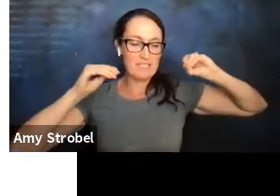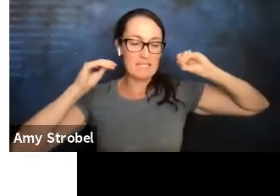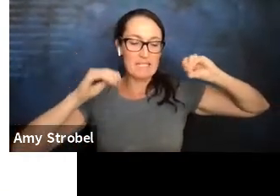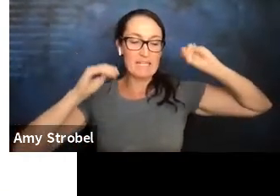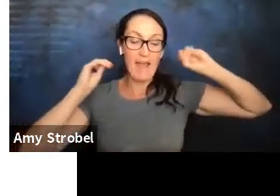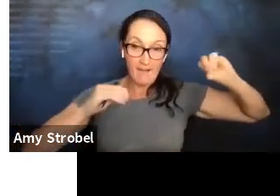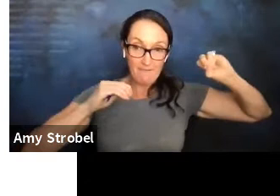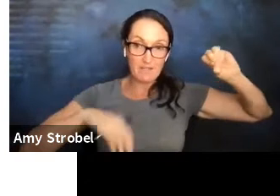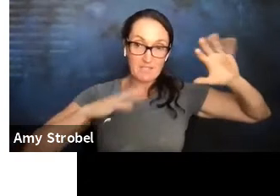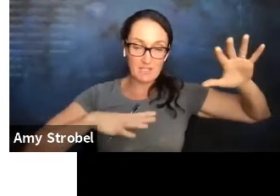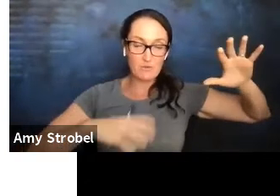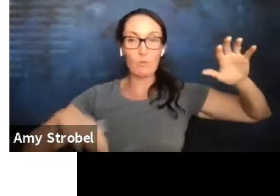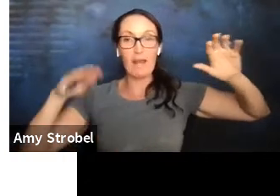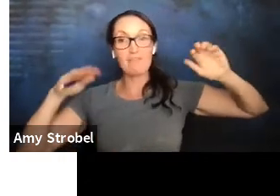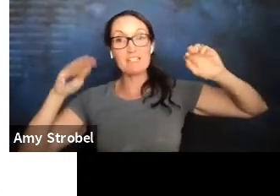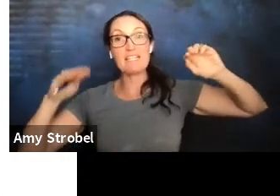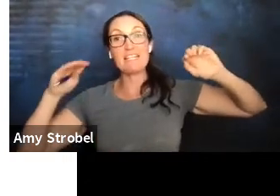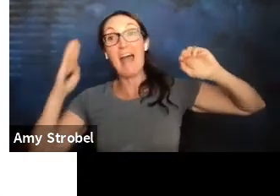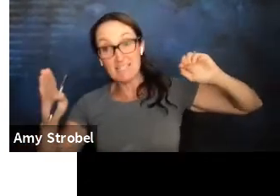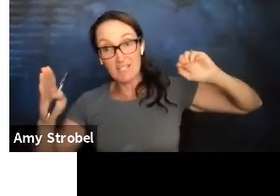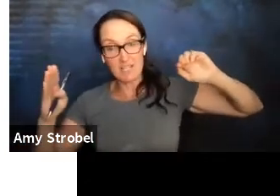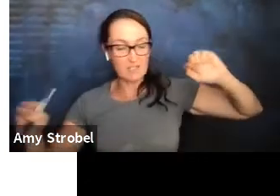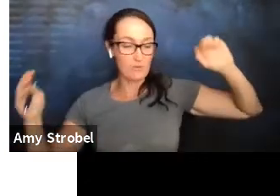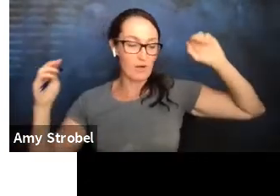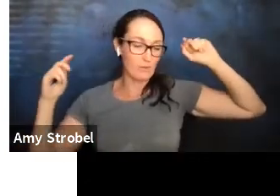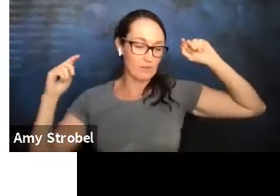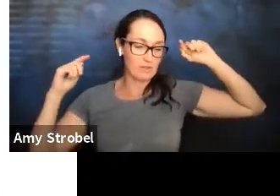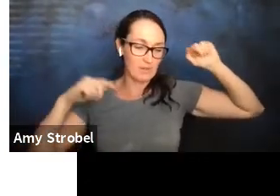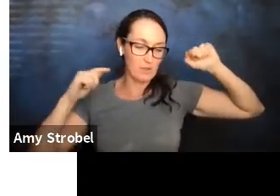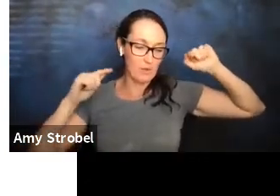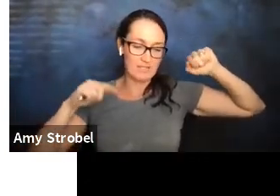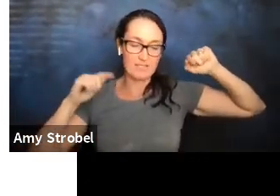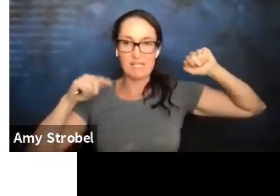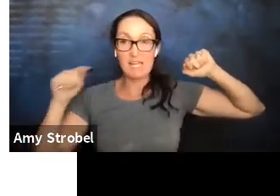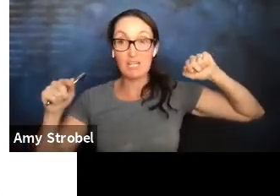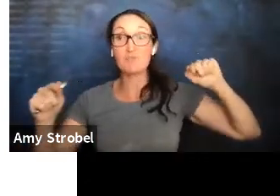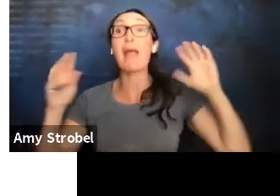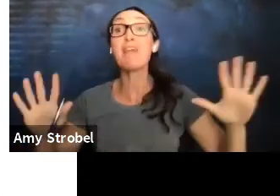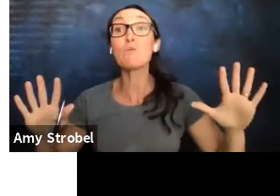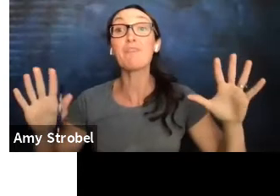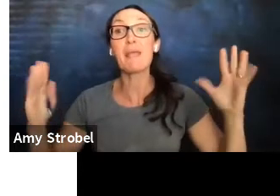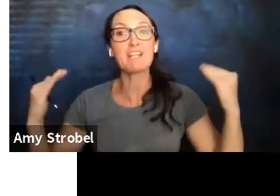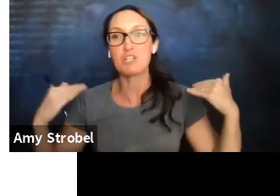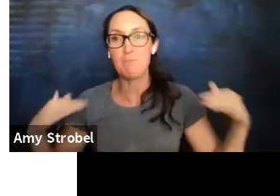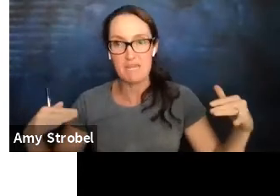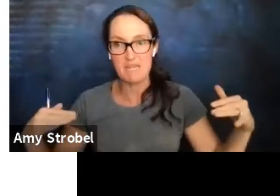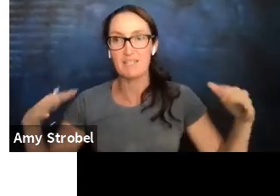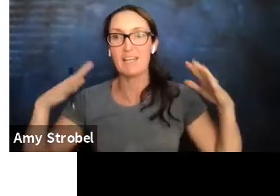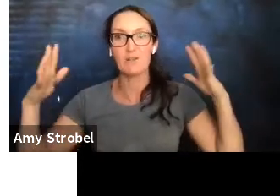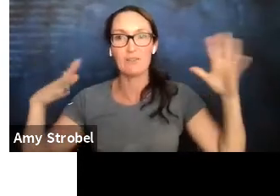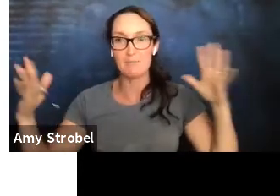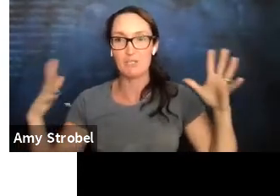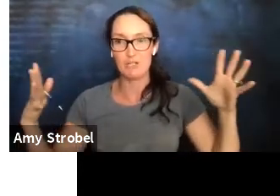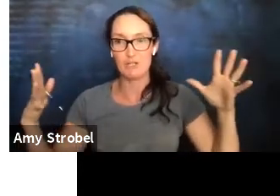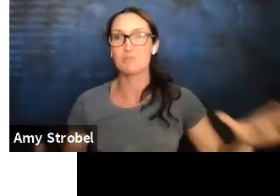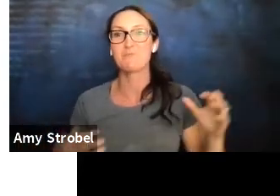what FTEF stands for, what FTES stands for, and what the WSCH stands for, and then what they actually